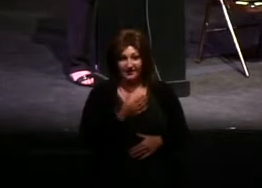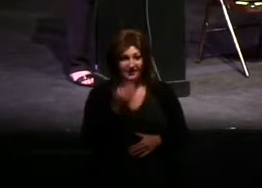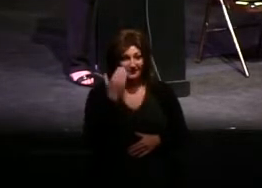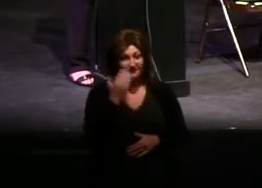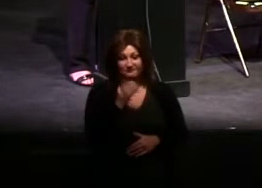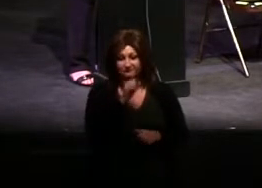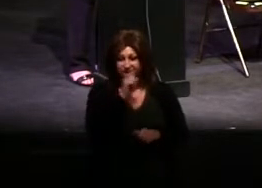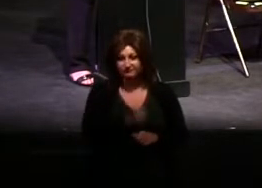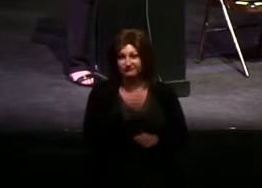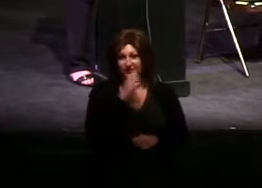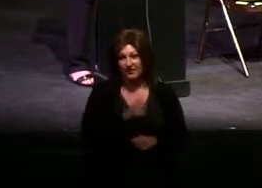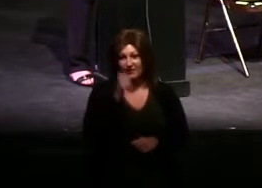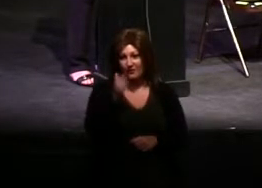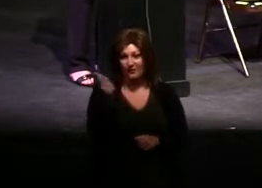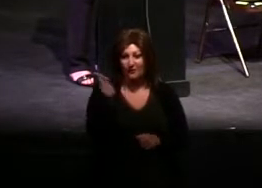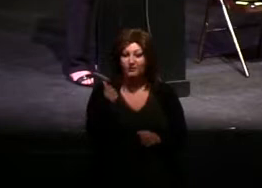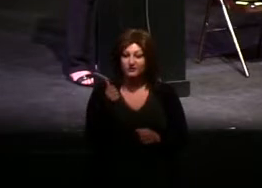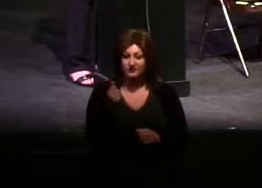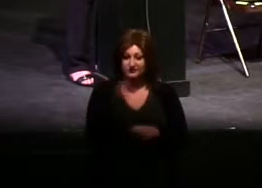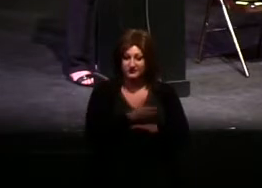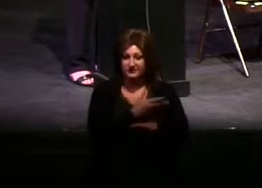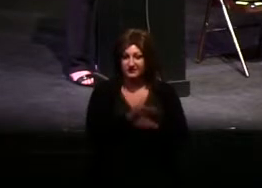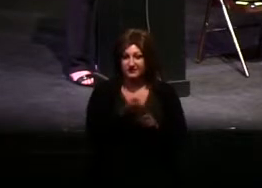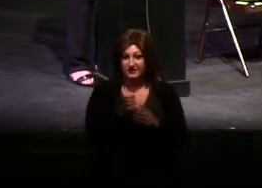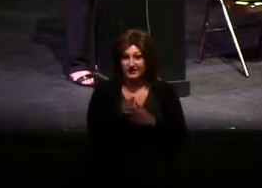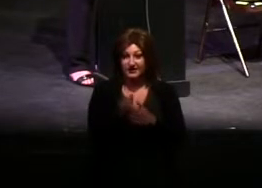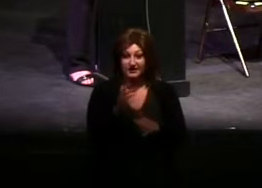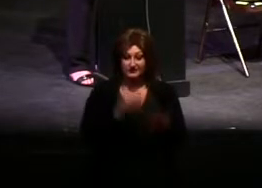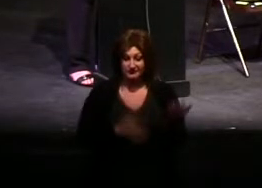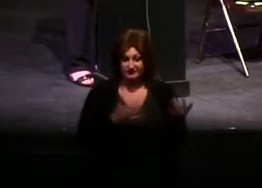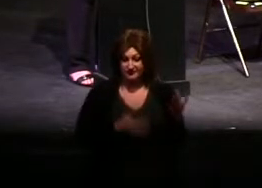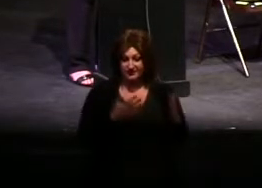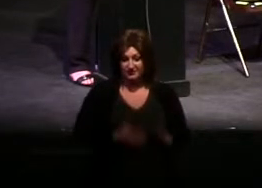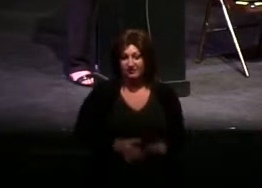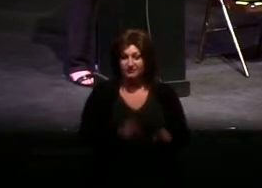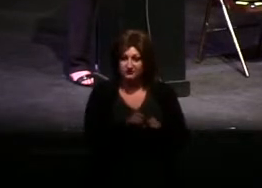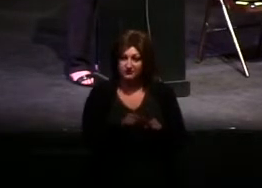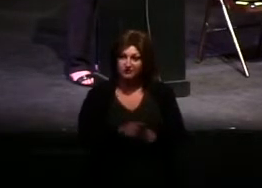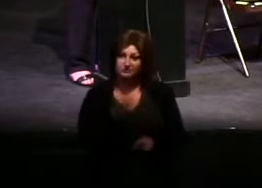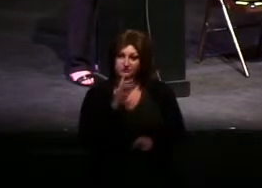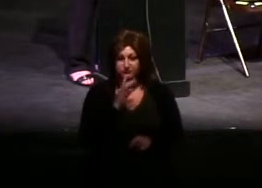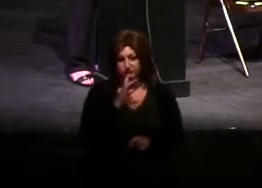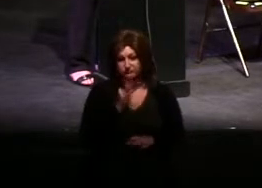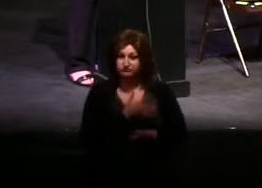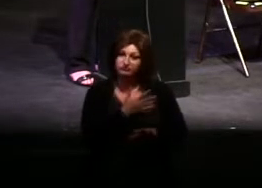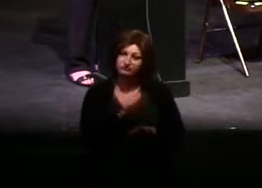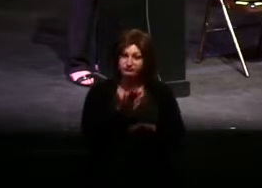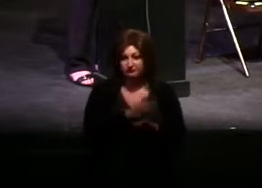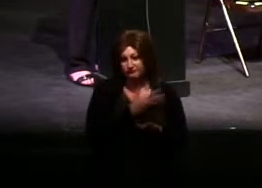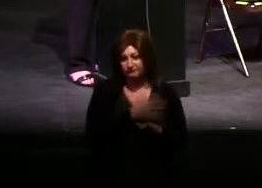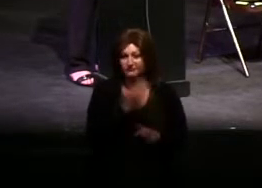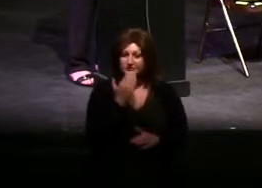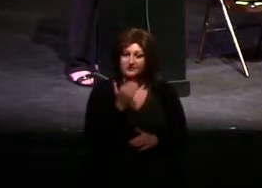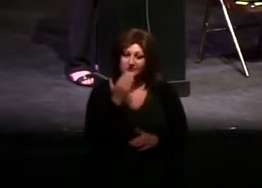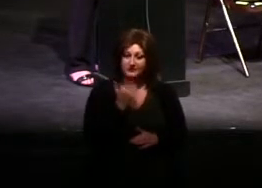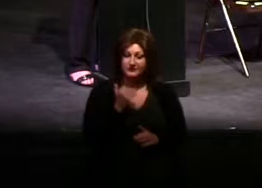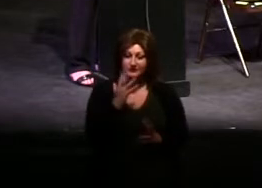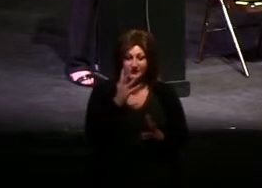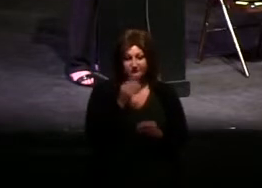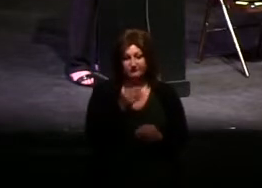of the older crossover classics when the lead guitarist, also the vocalist, sings Hickory Wind in a sweet, wistful